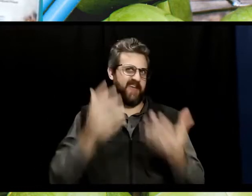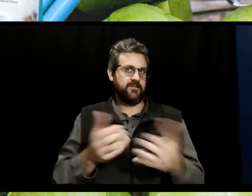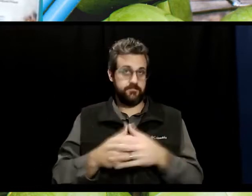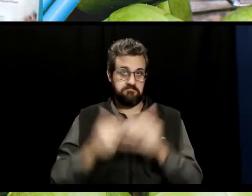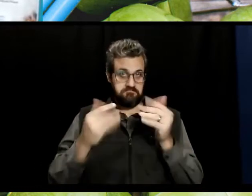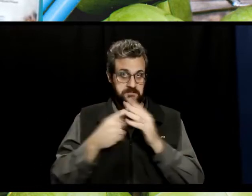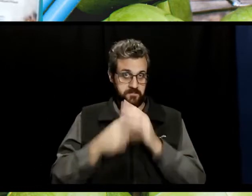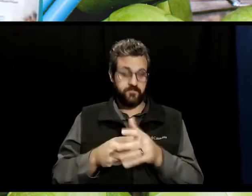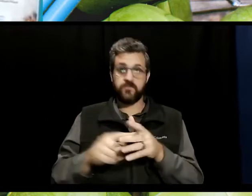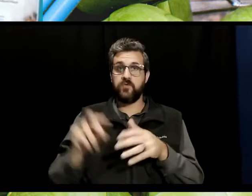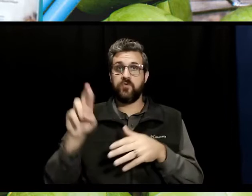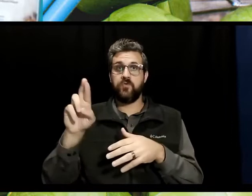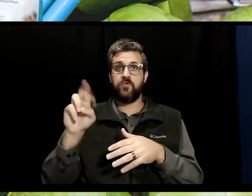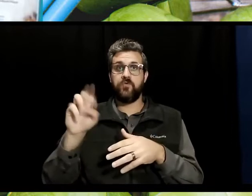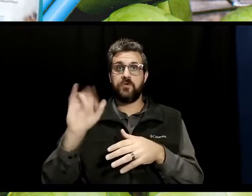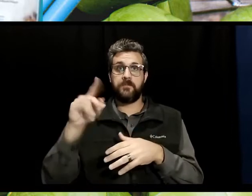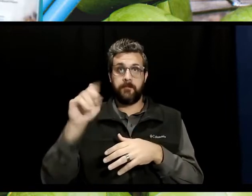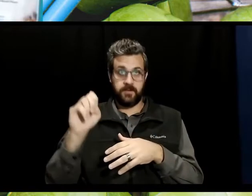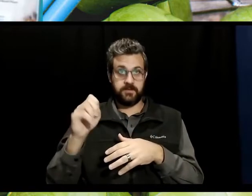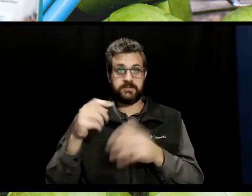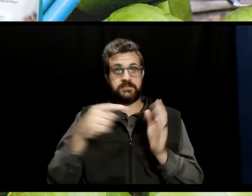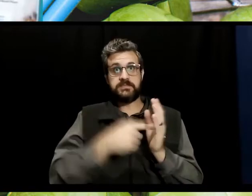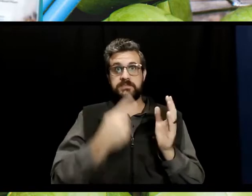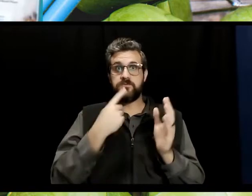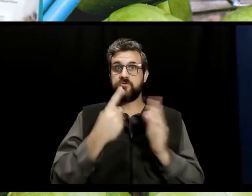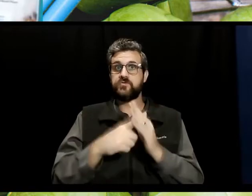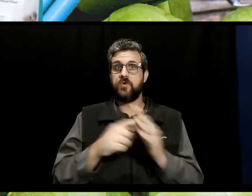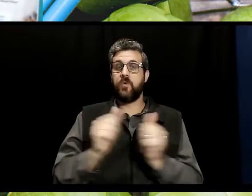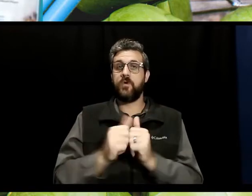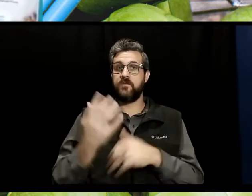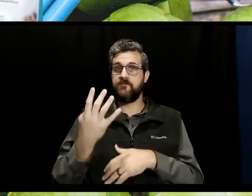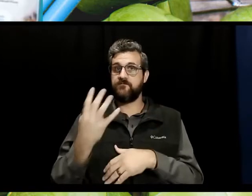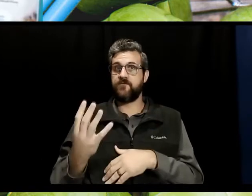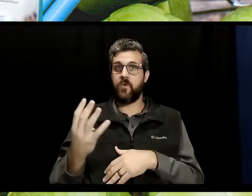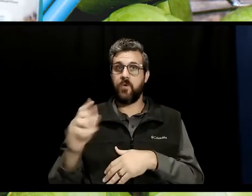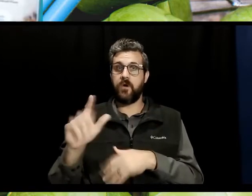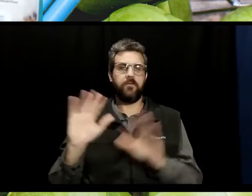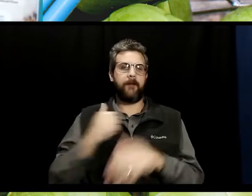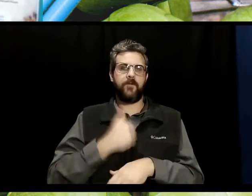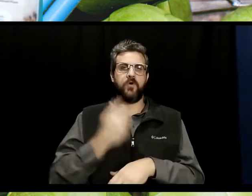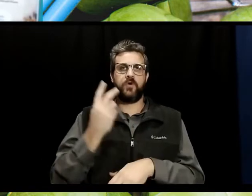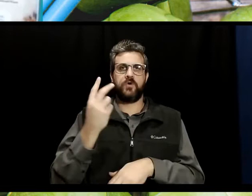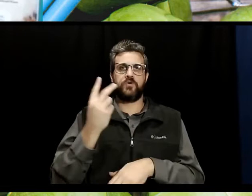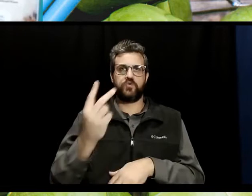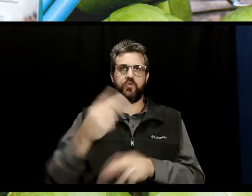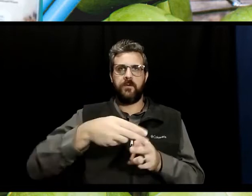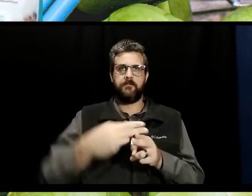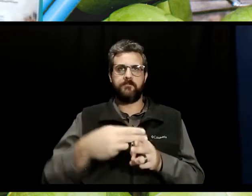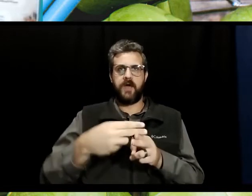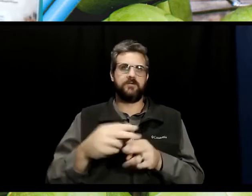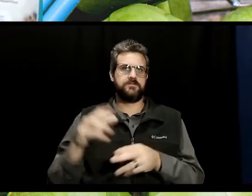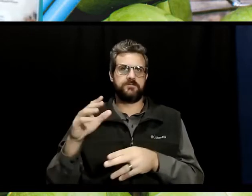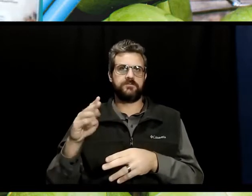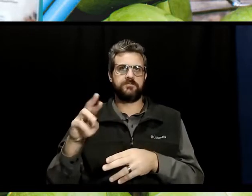recipe tells us that we are going to start off with 2 pounds of Brussels sprouts. So that's about